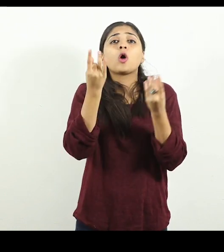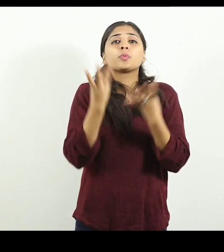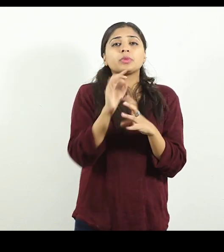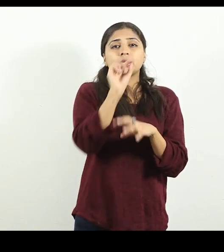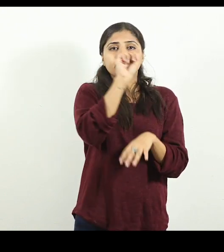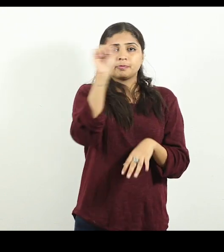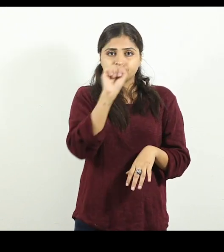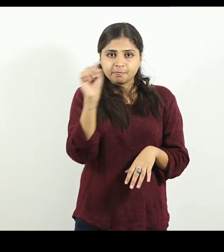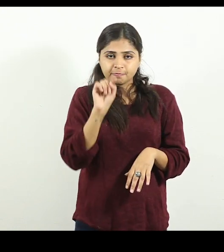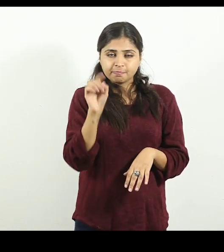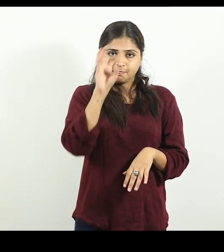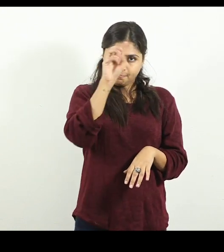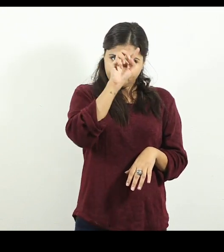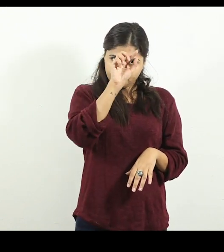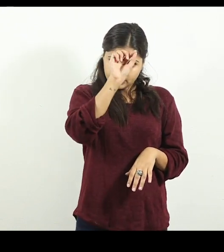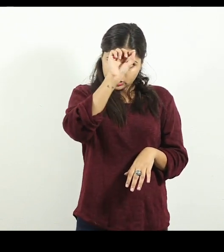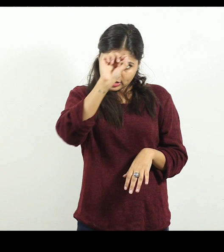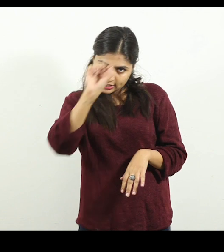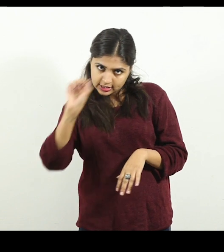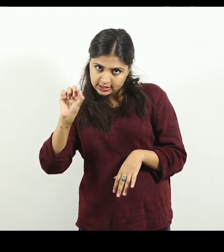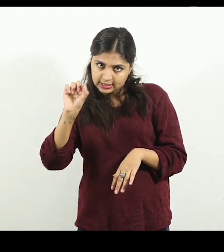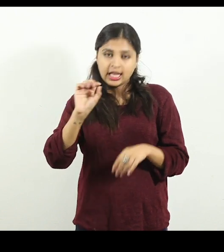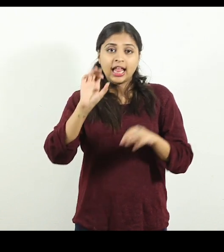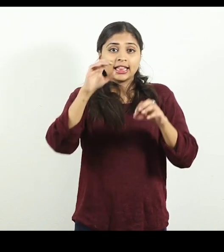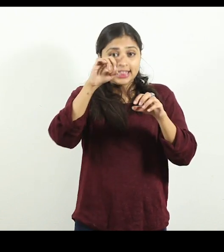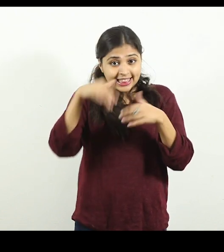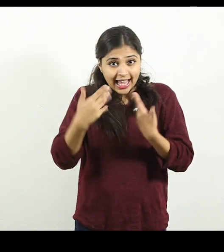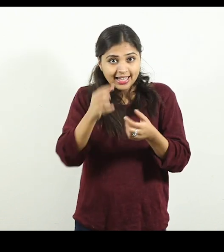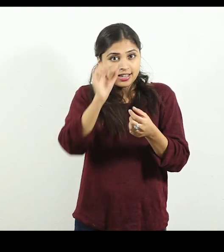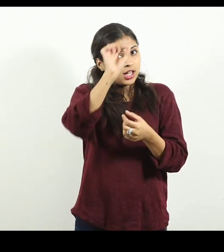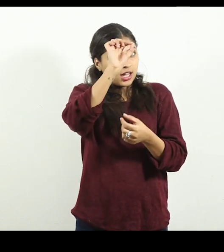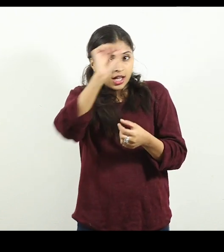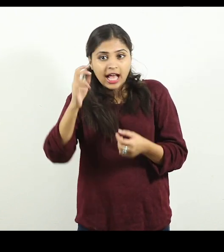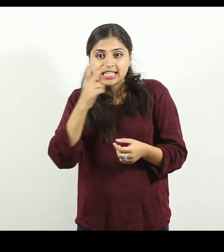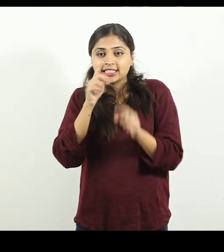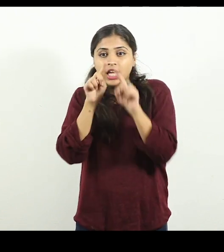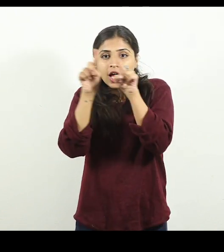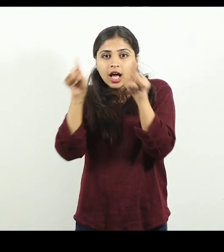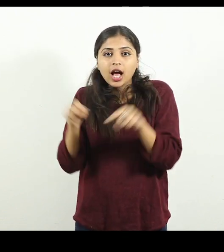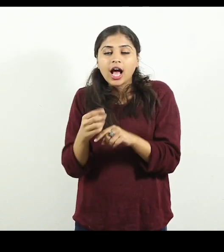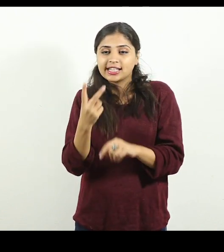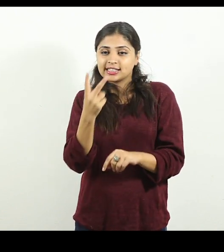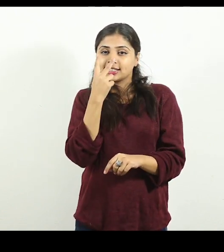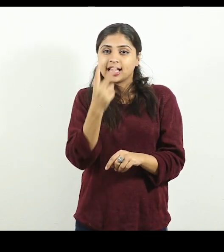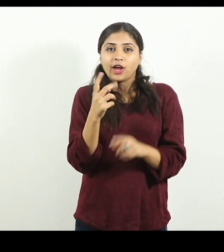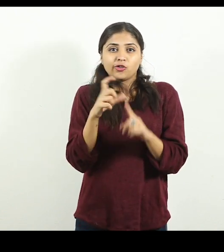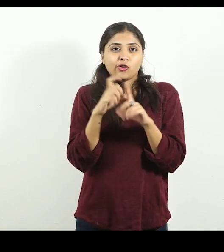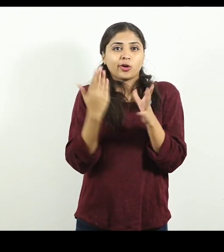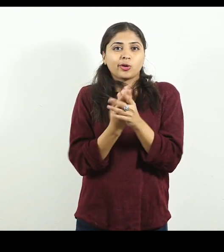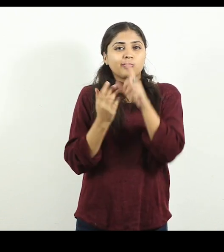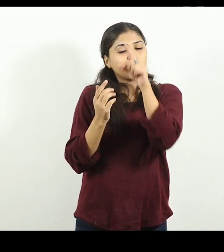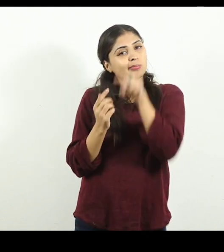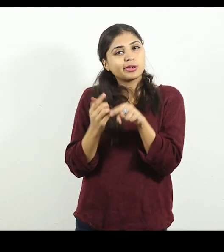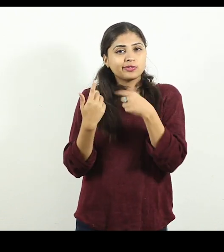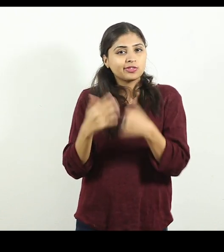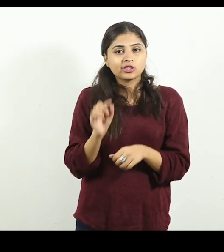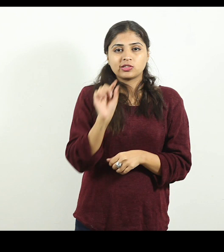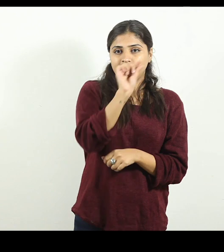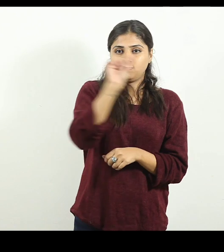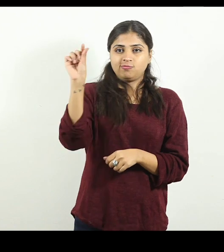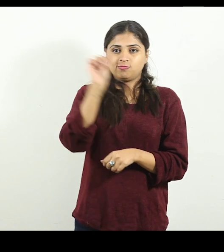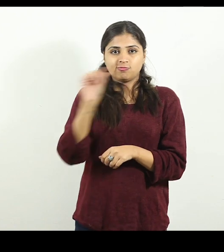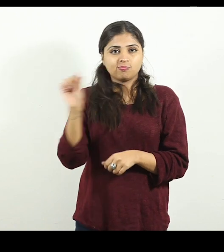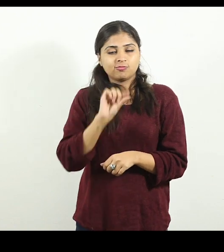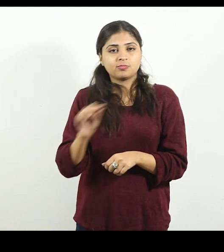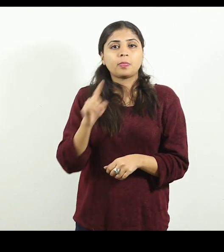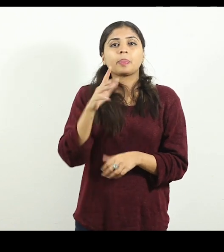in your document. You will see your table appearing in your document as you drag on the grid. Number 4. Once you have highlighted the rows and columns